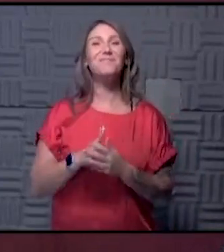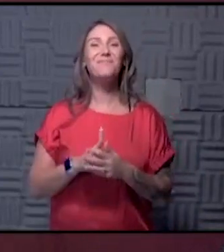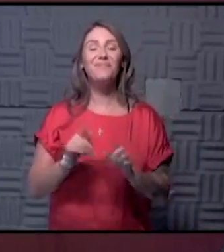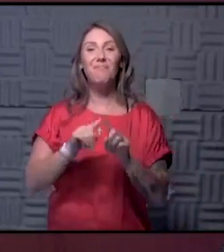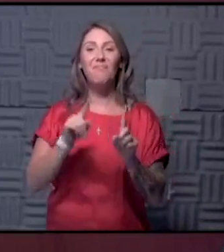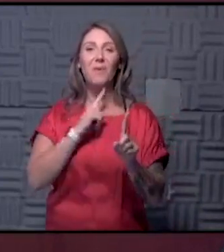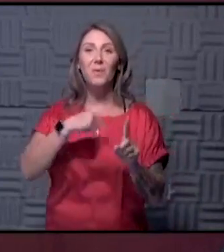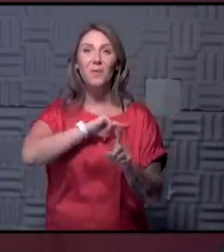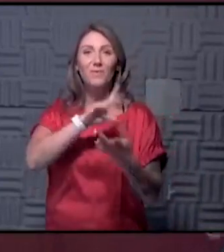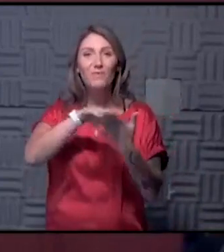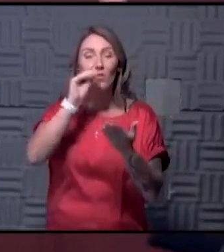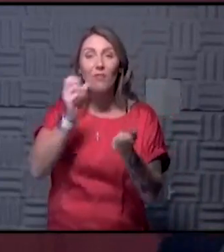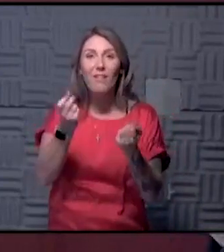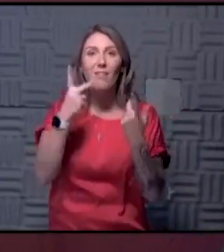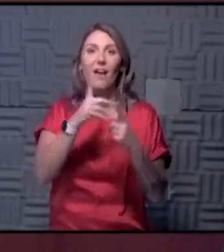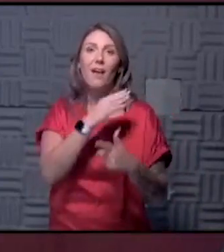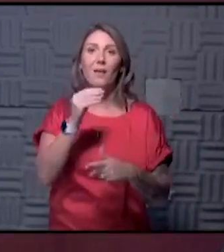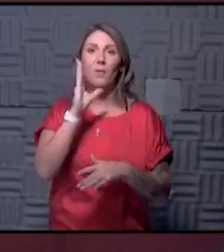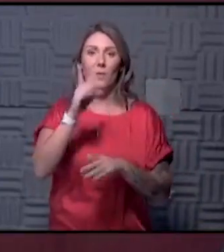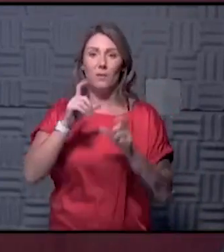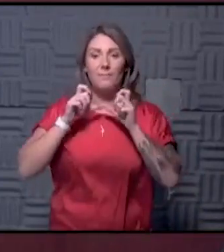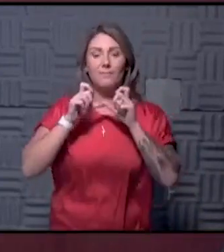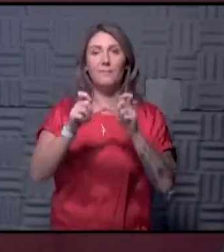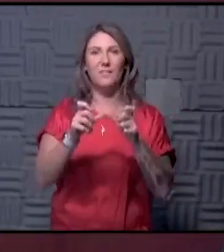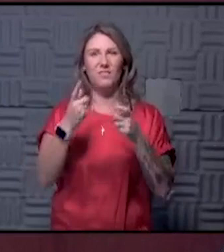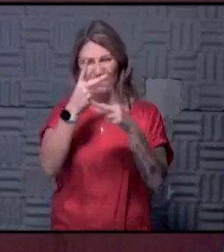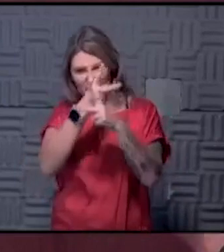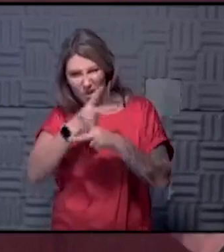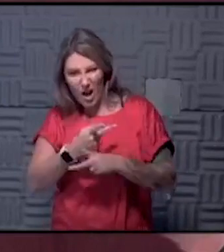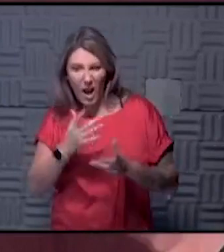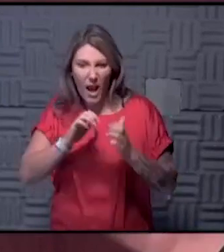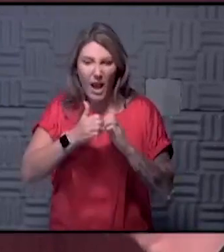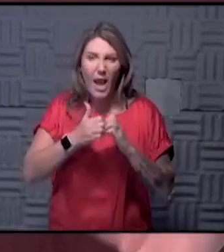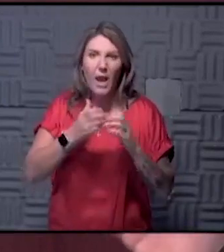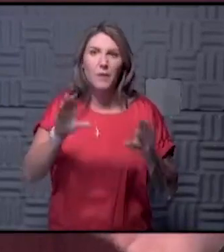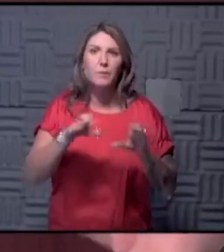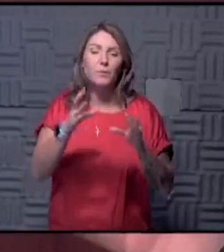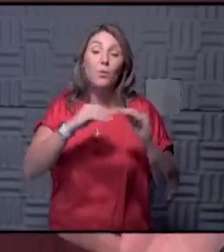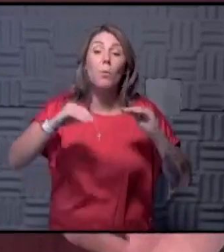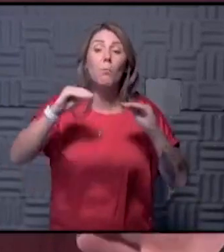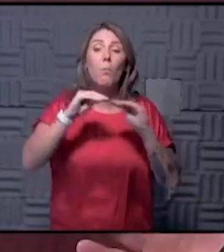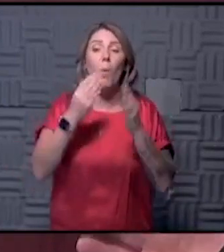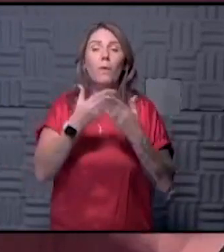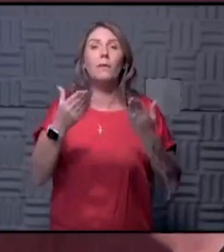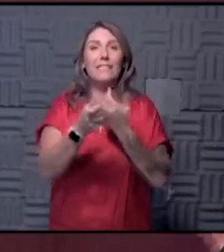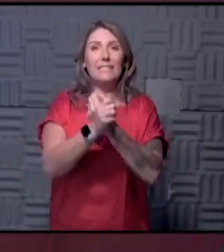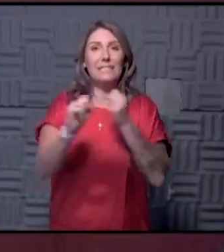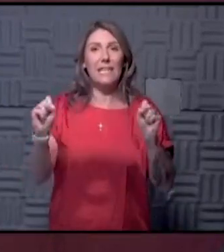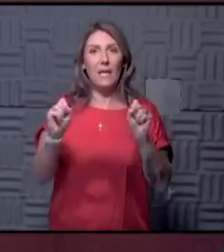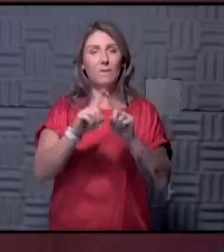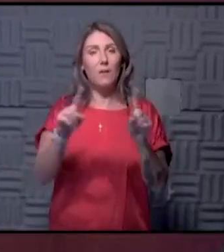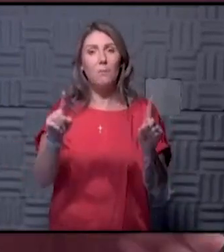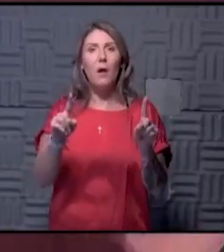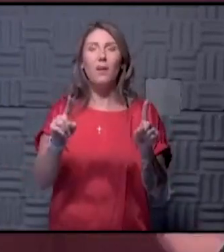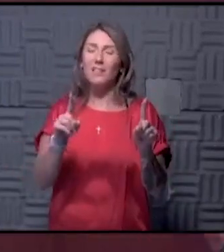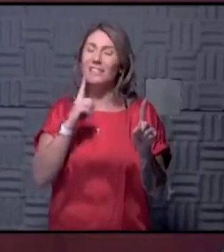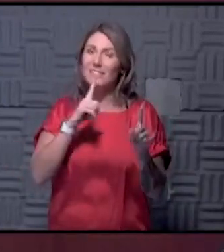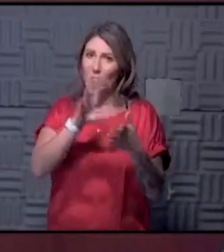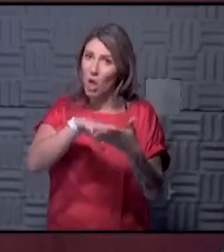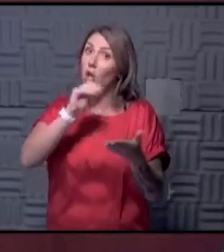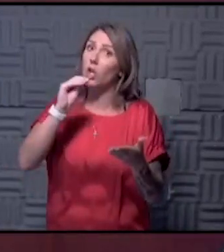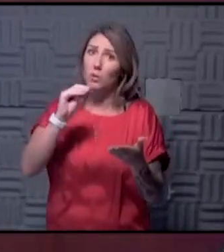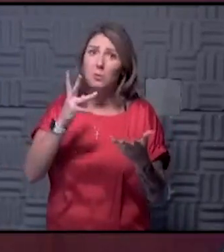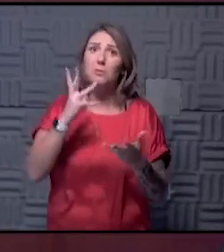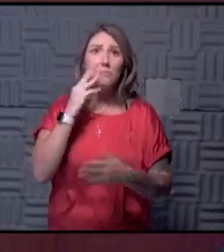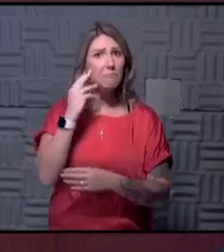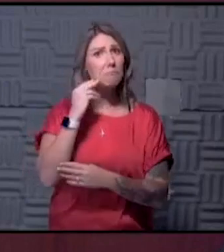think we learned a lot from that we will continue to figure out how to do more things safely. But it's been a learning curve all